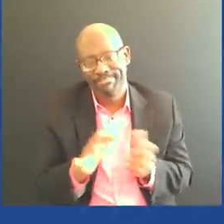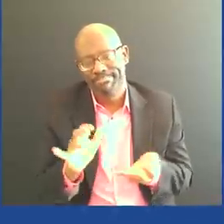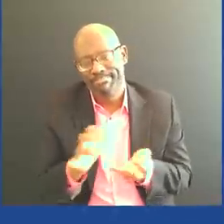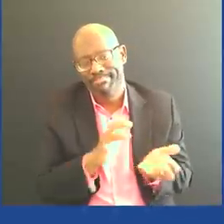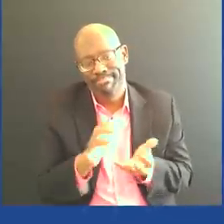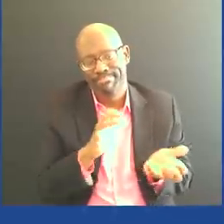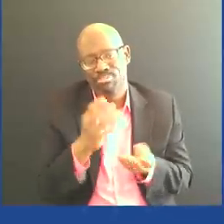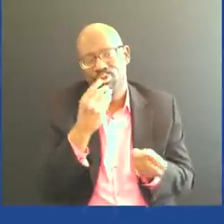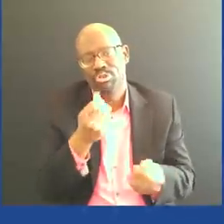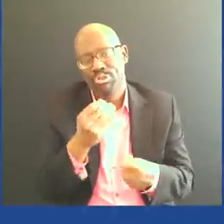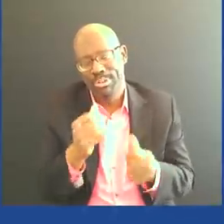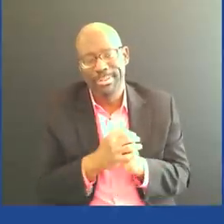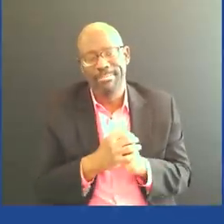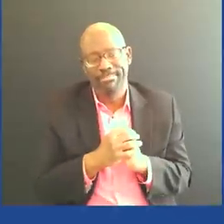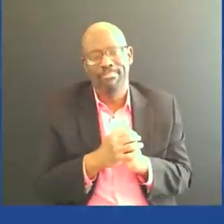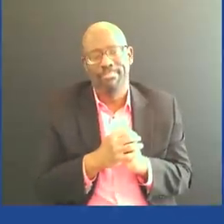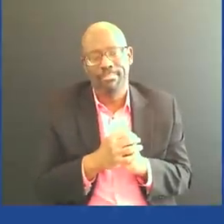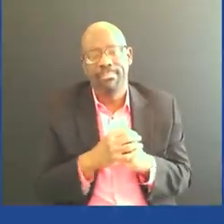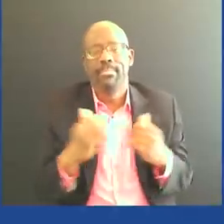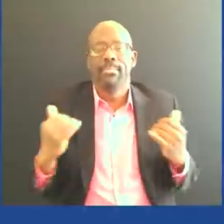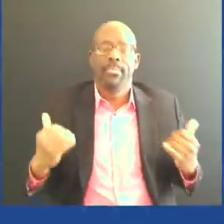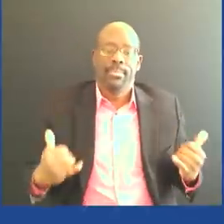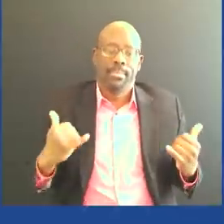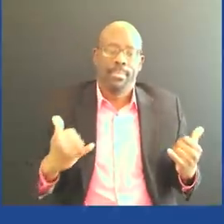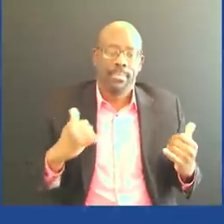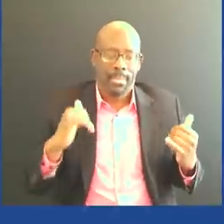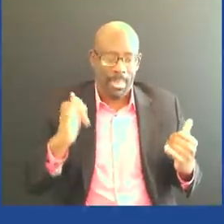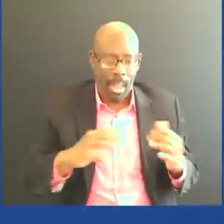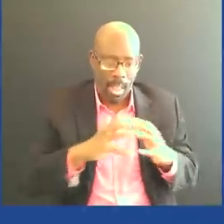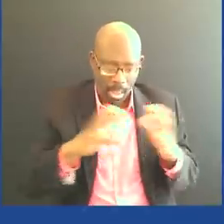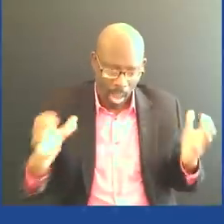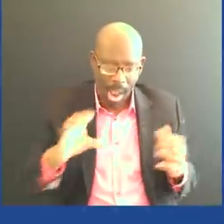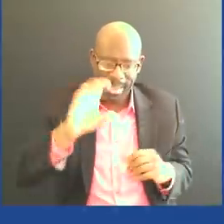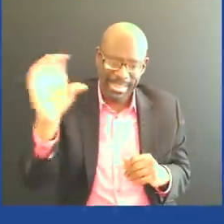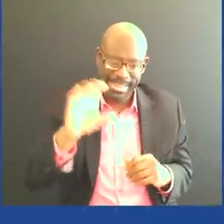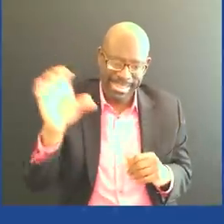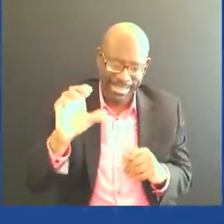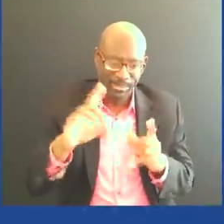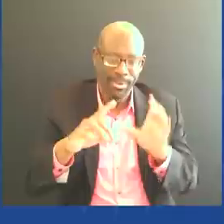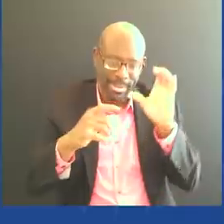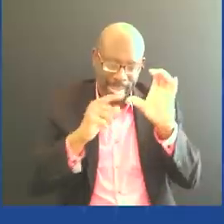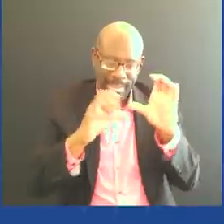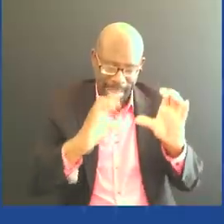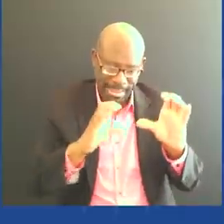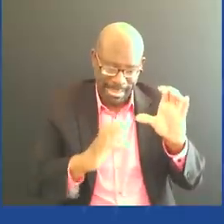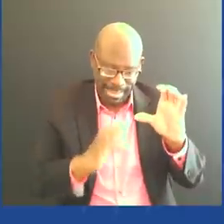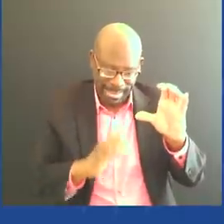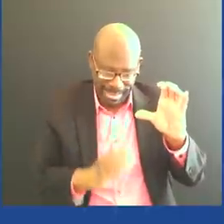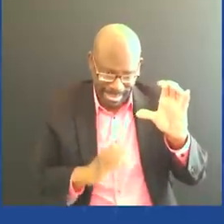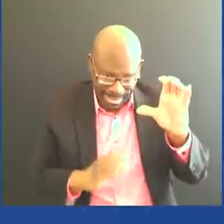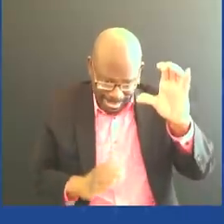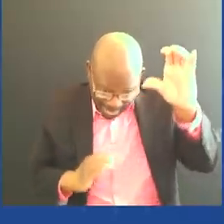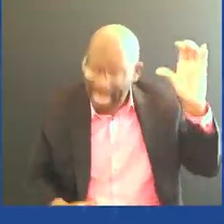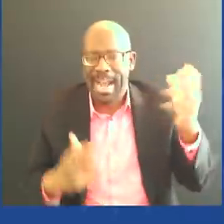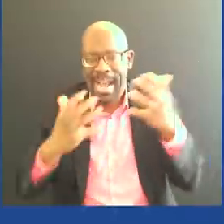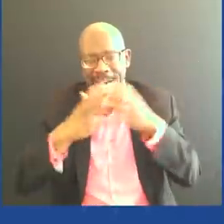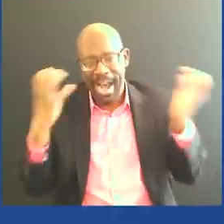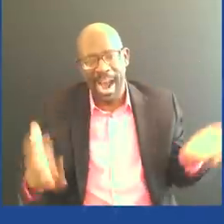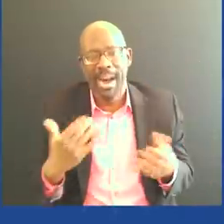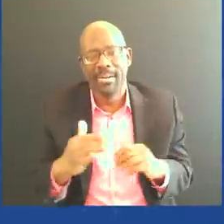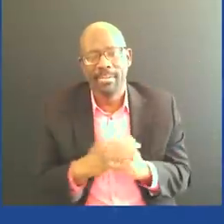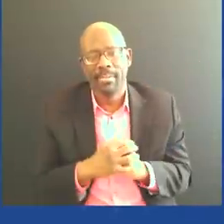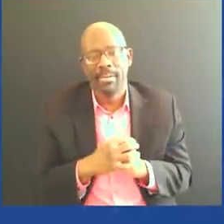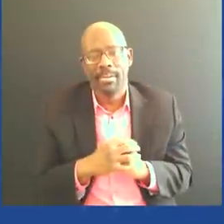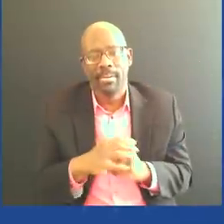Now, that's a lot of C's. And even our political leaders have gotten into the act with names like Carville, Castle,